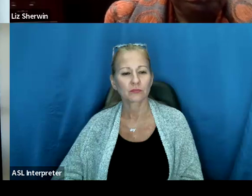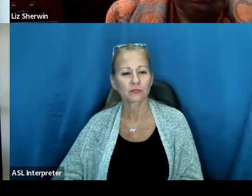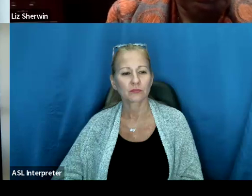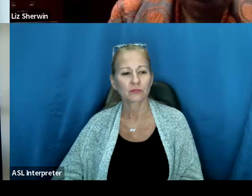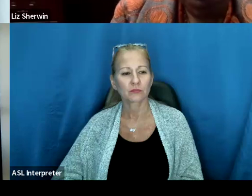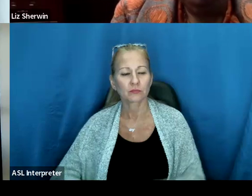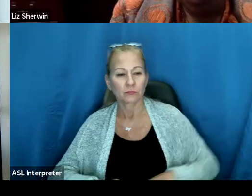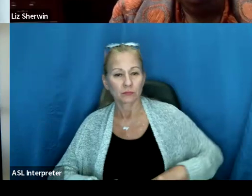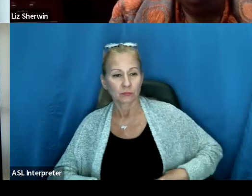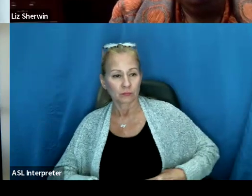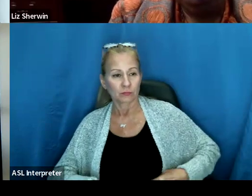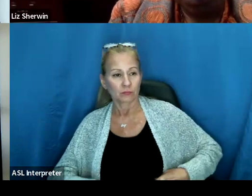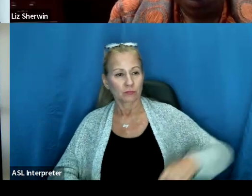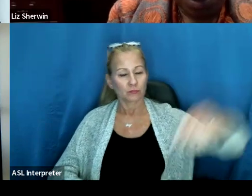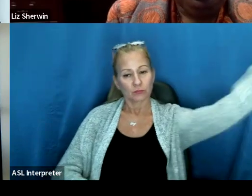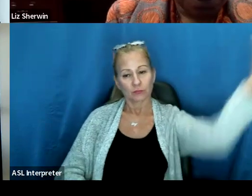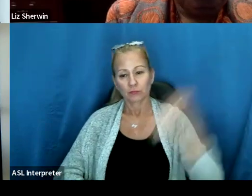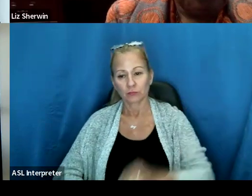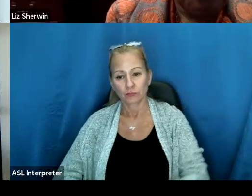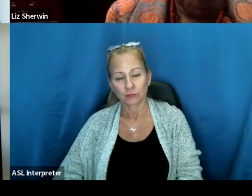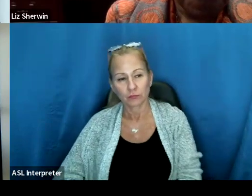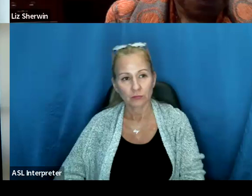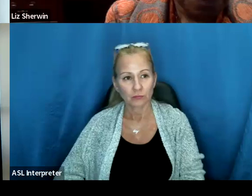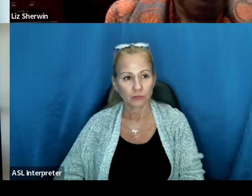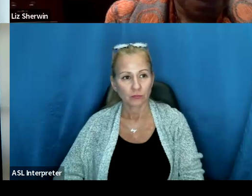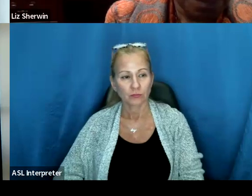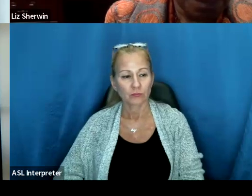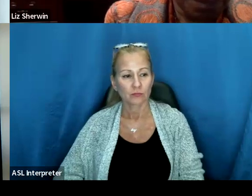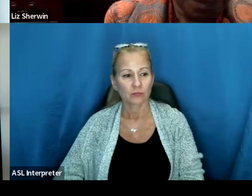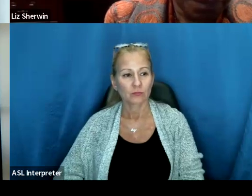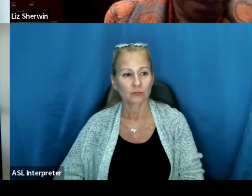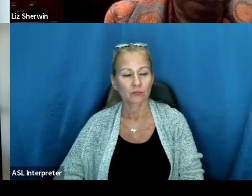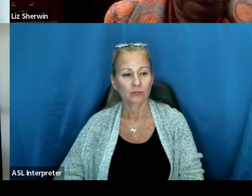to, but if you want to unmute.